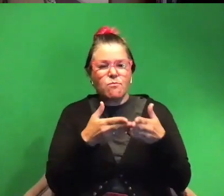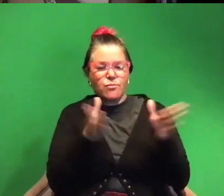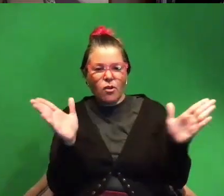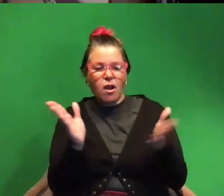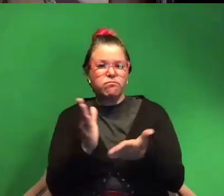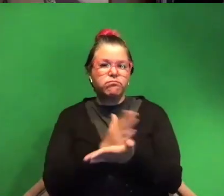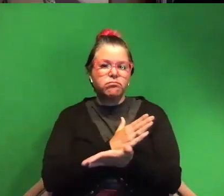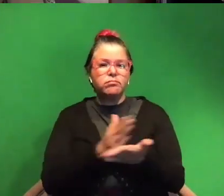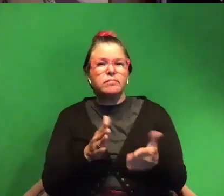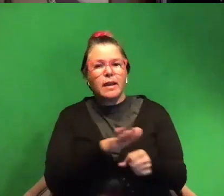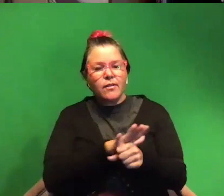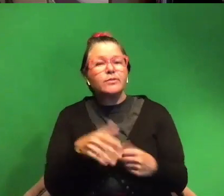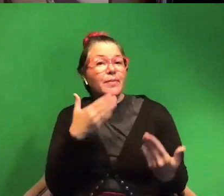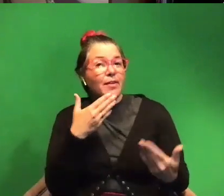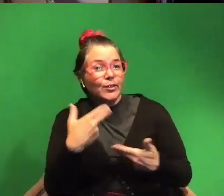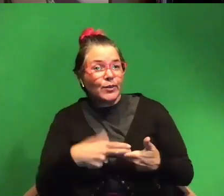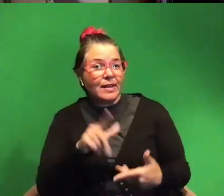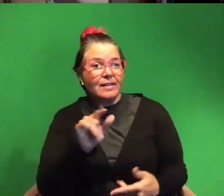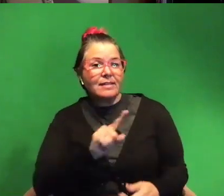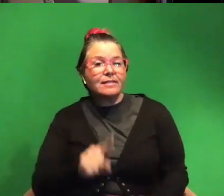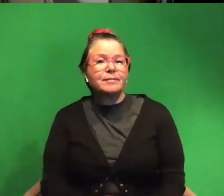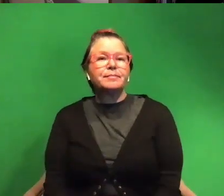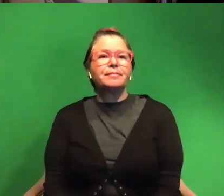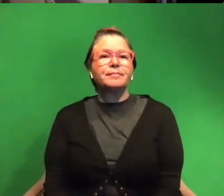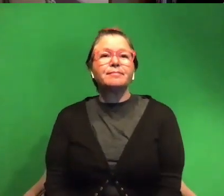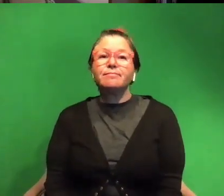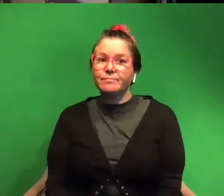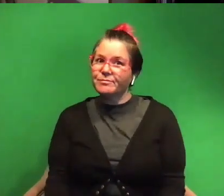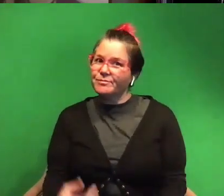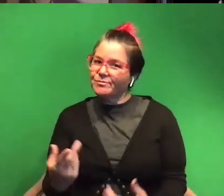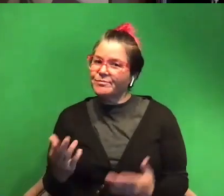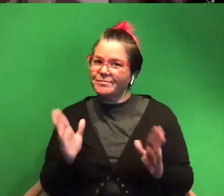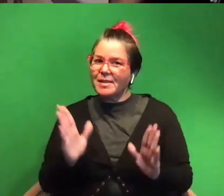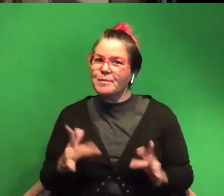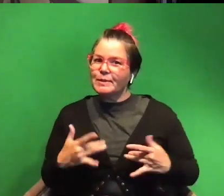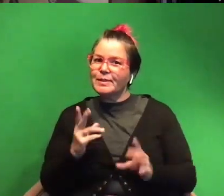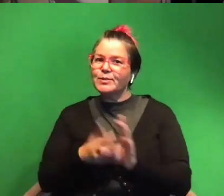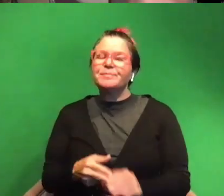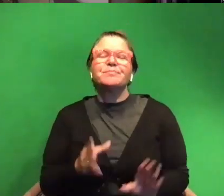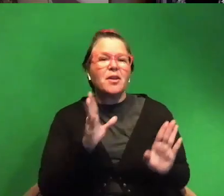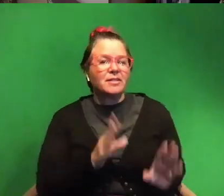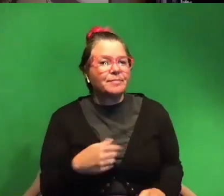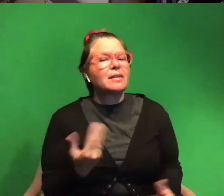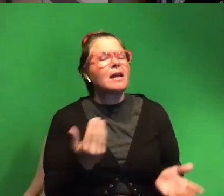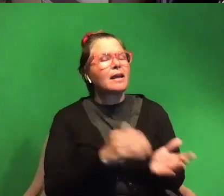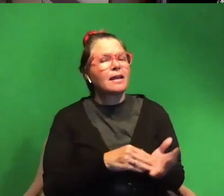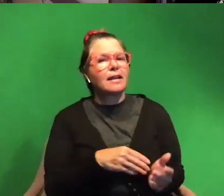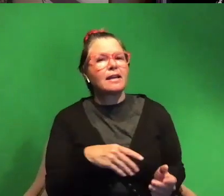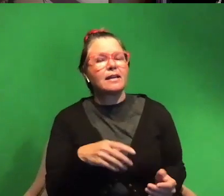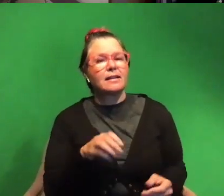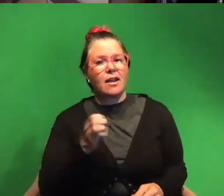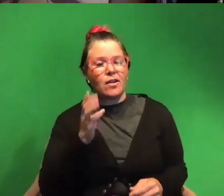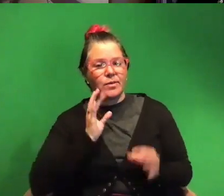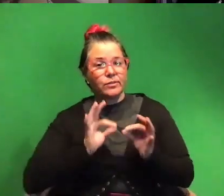areas. So thank you, Liz, for coming. Yeah, it's really great to be here. Awesome. Yeah, and again, just Erin's doing